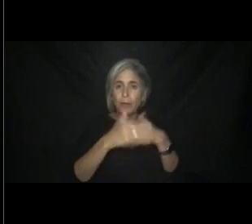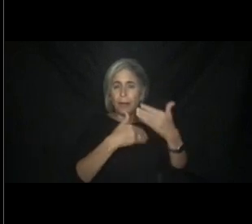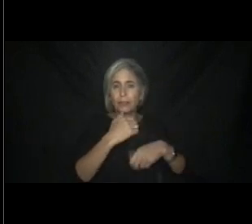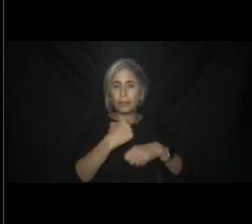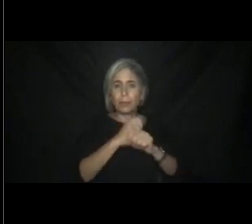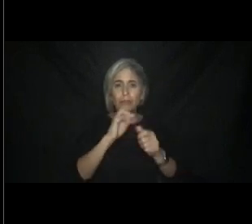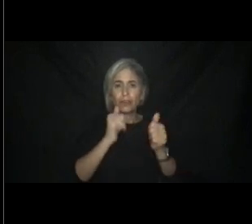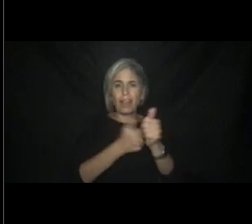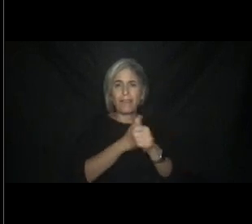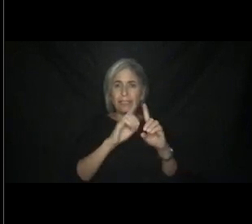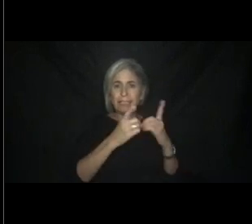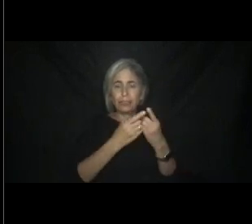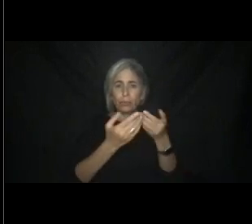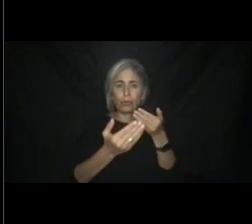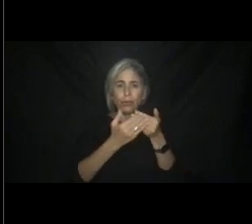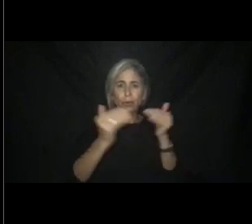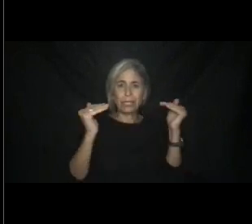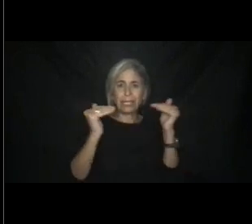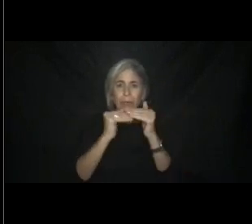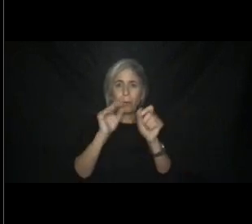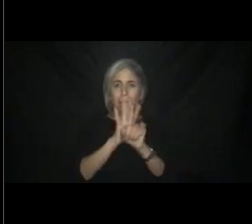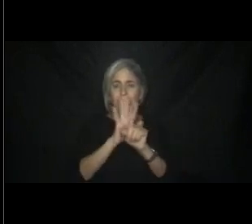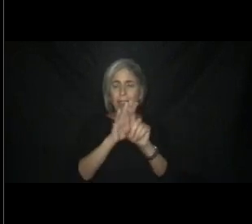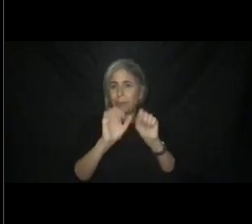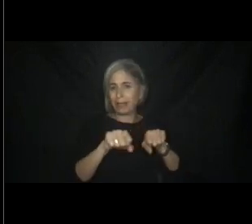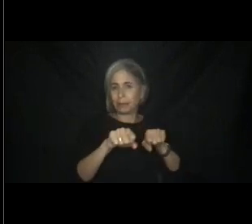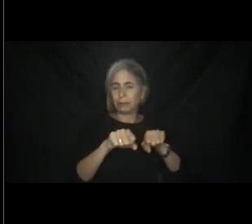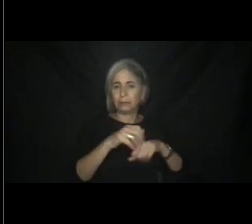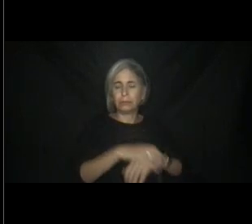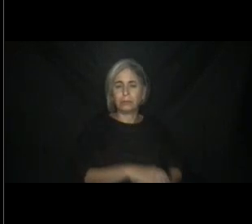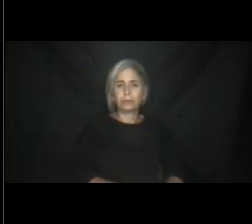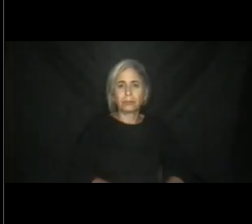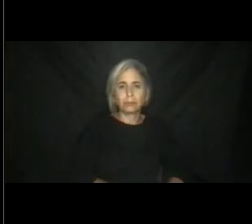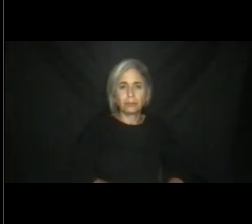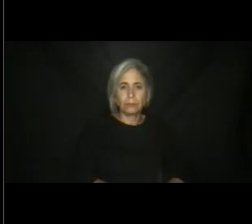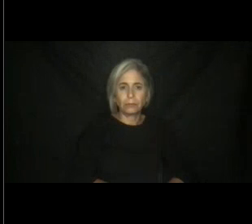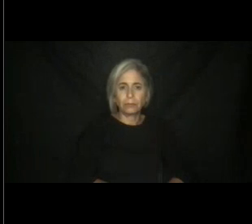district has as close to equal population as possible. Next slide, please.